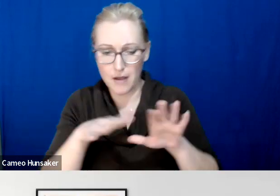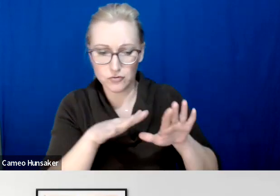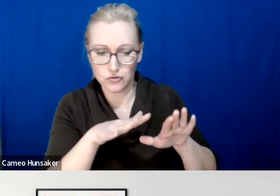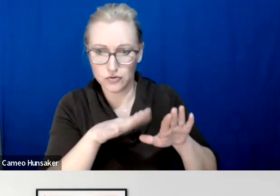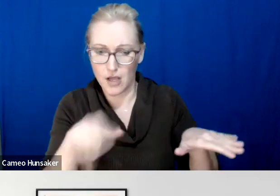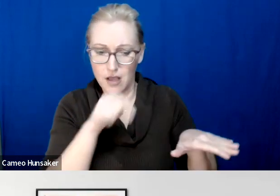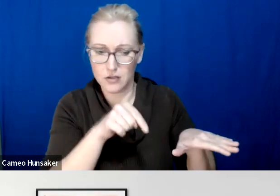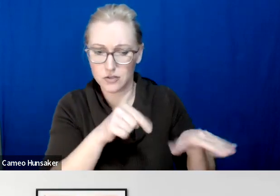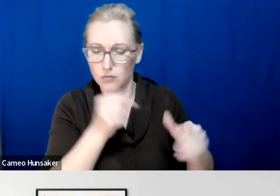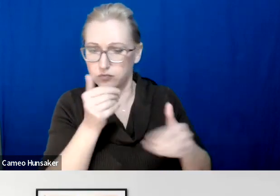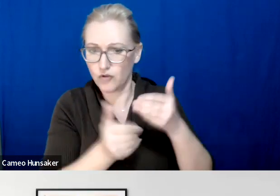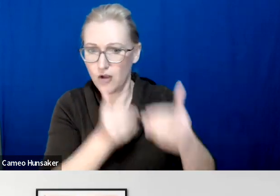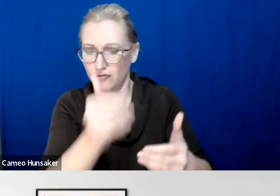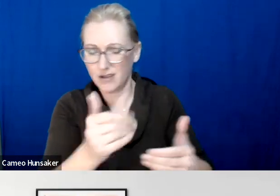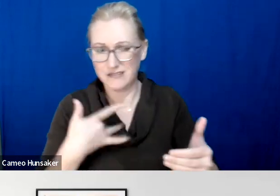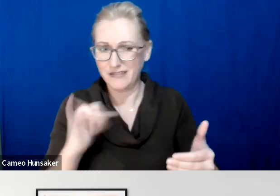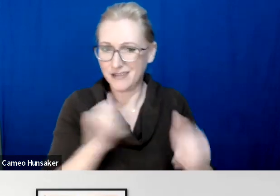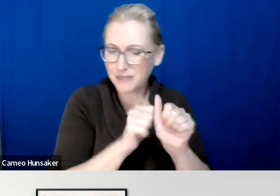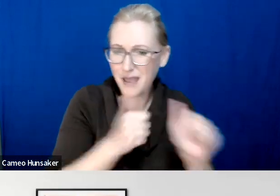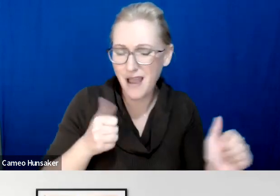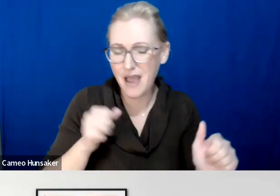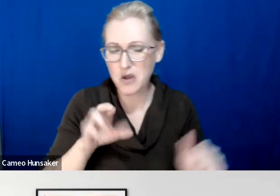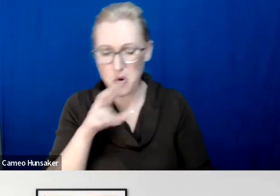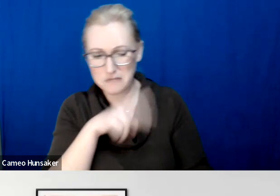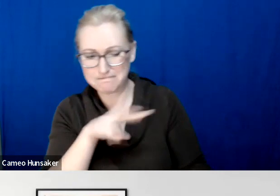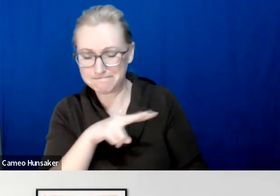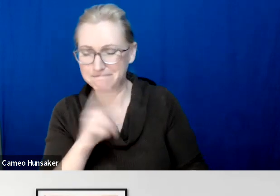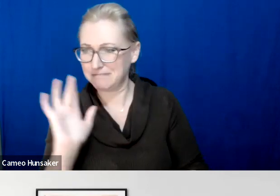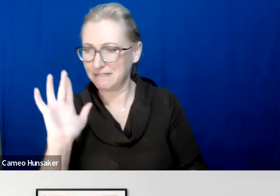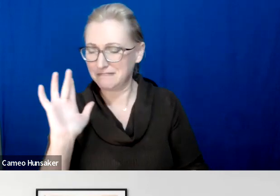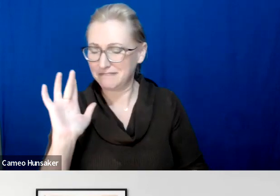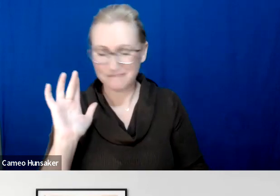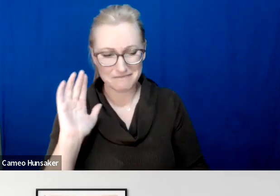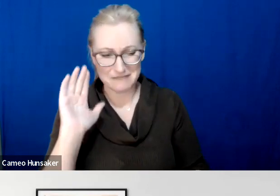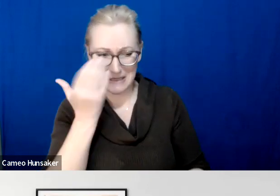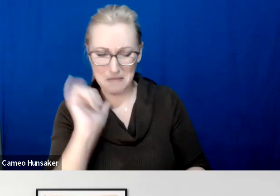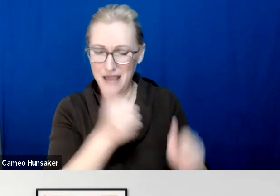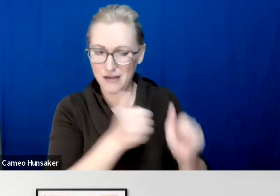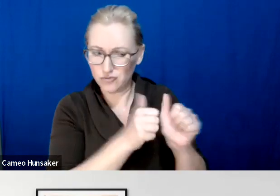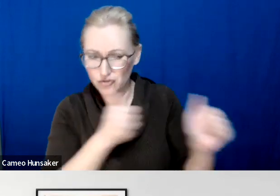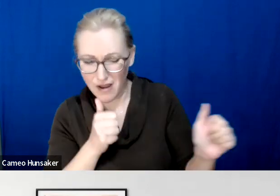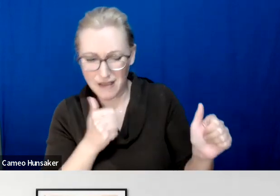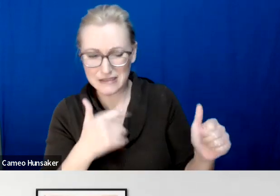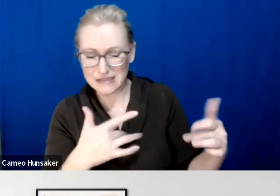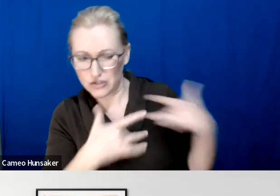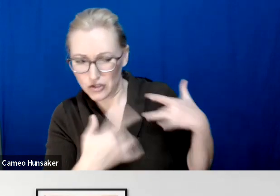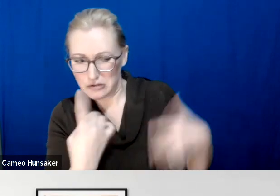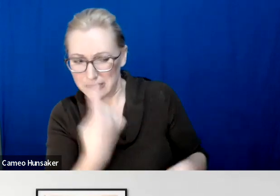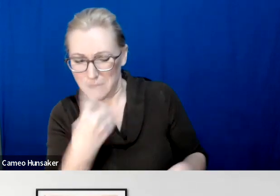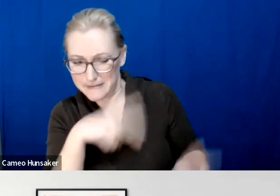progress as a parent thinks they should, or maybe they just see some regression or just some concern, and they'd like to request